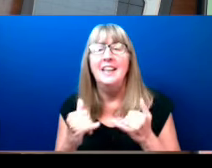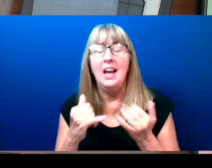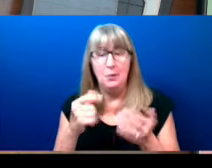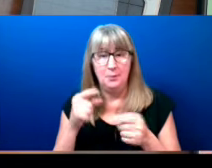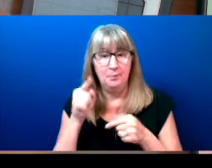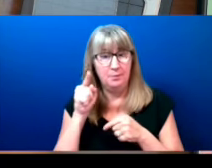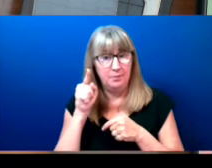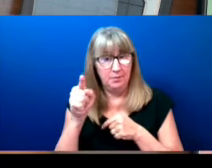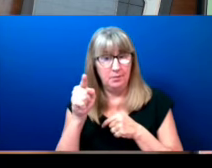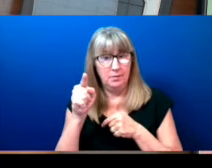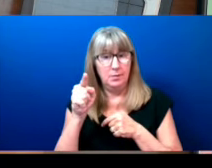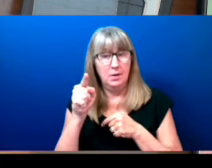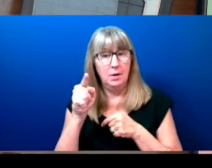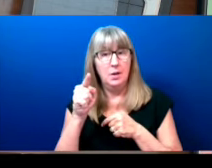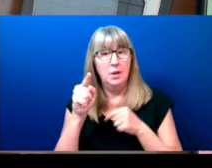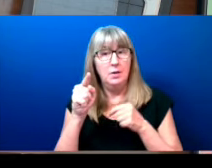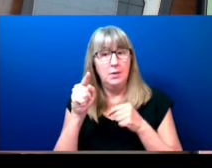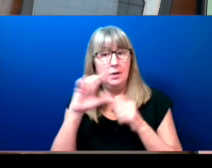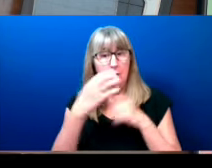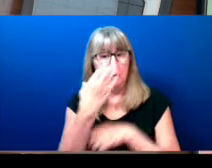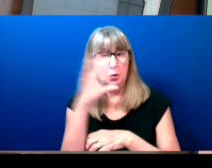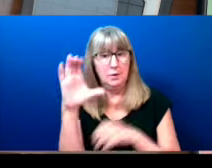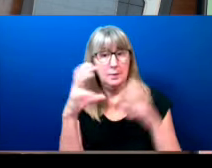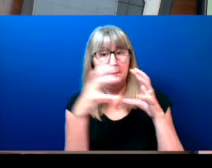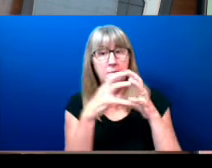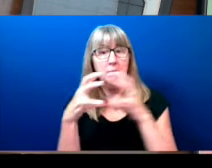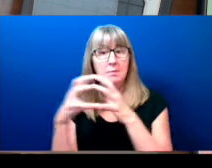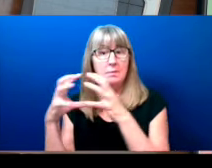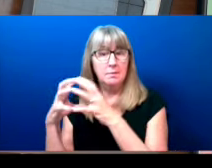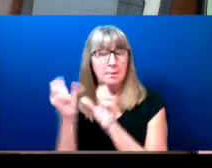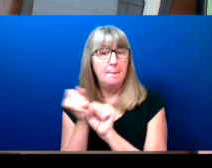And real quick, I'm going to show you how I did that. So